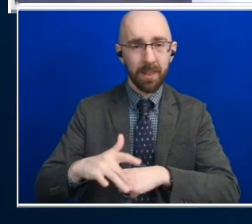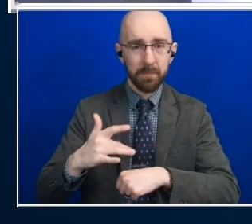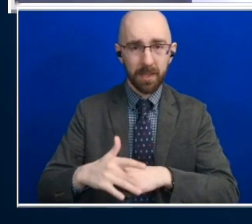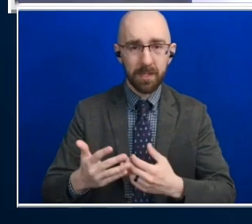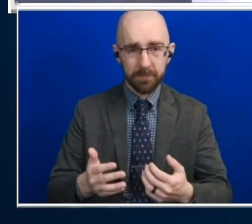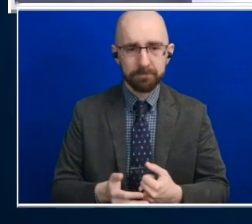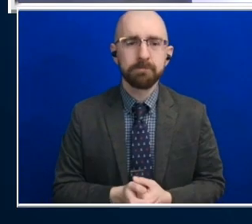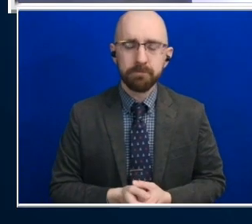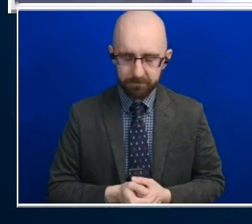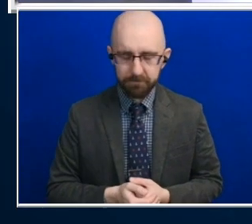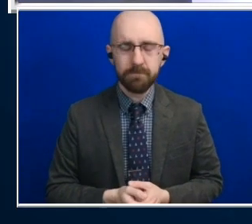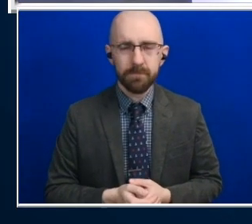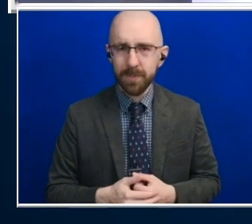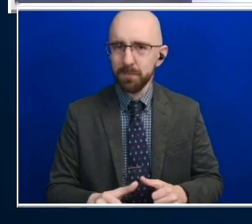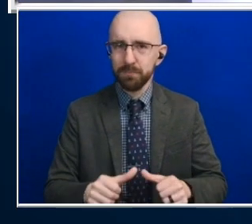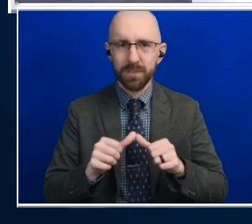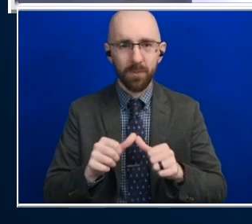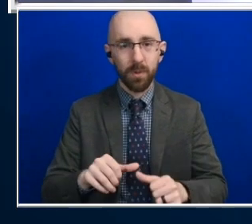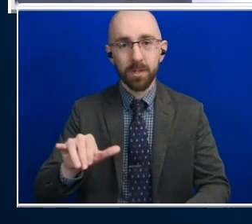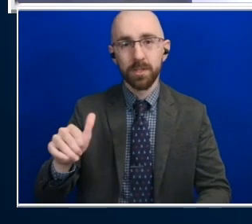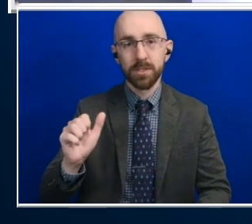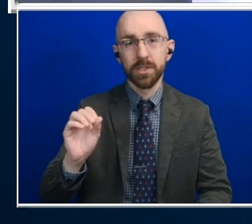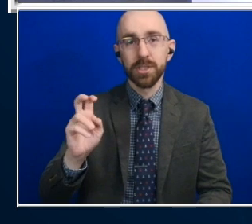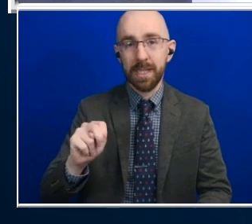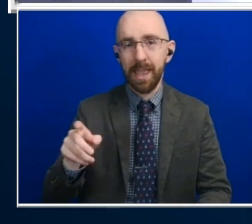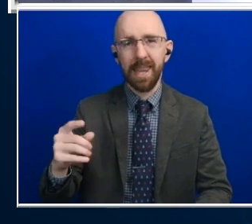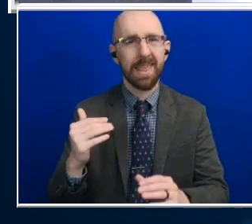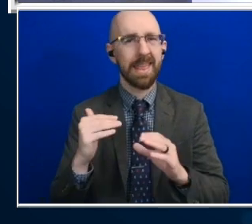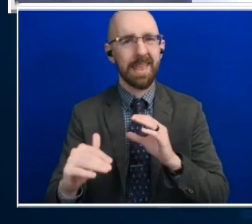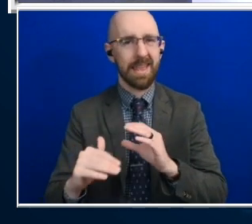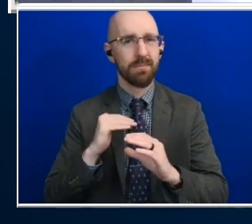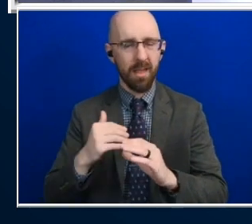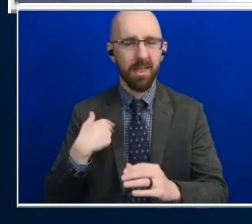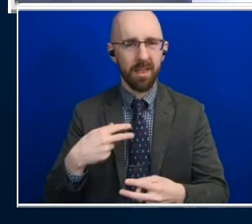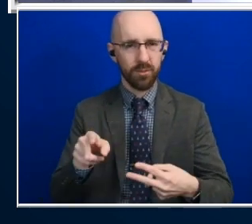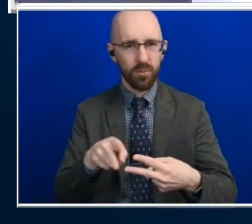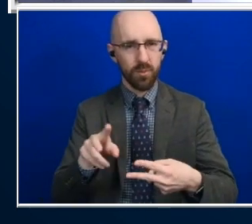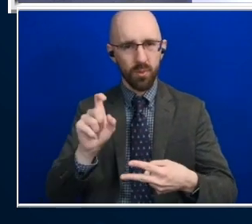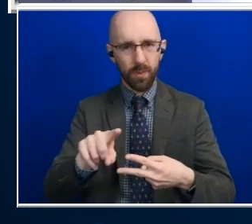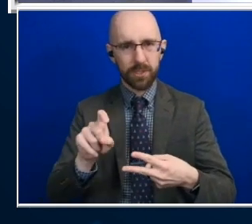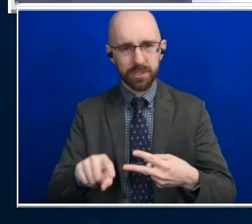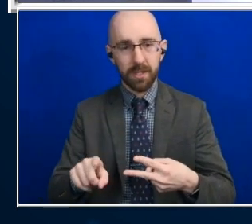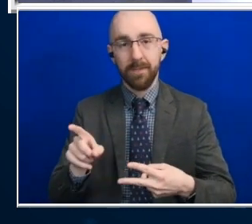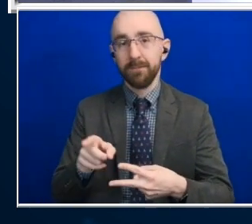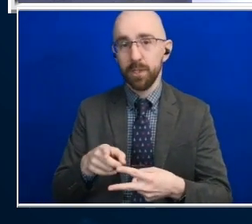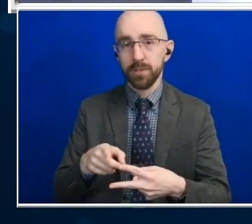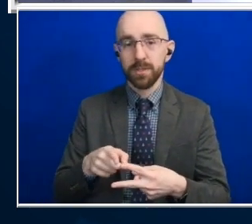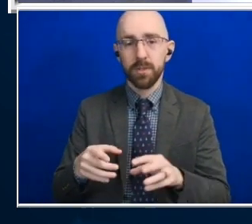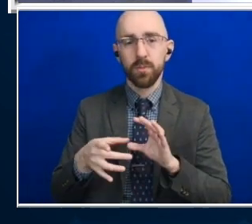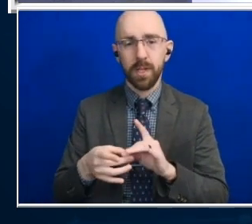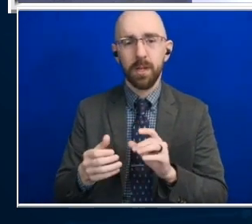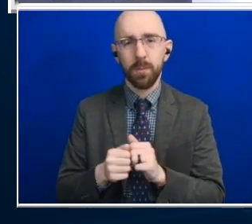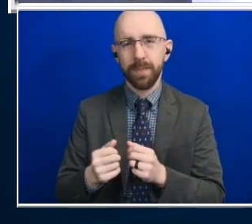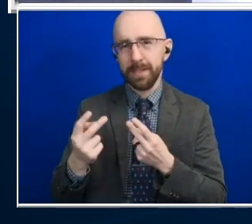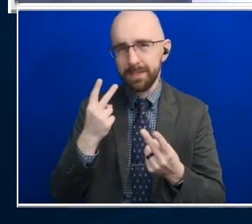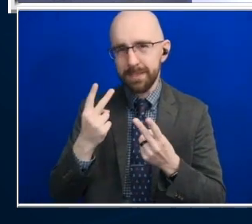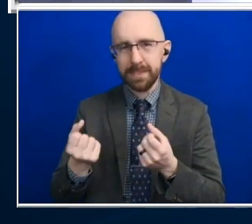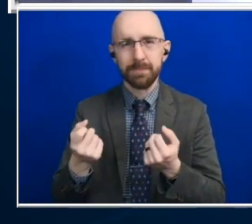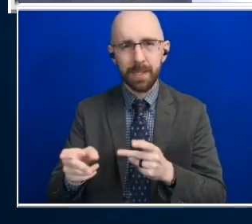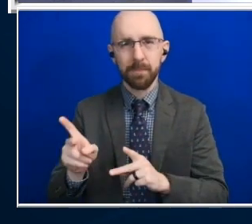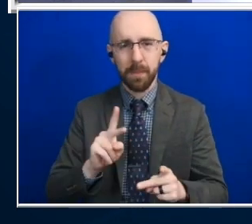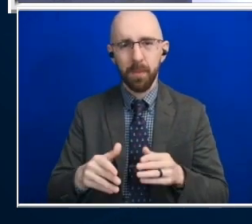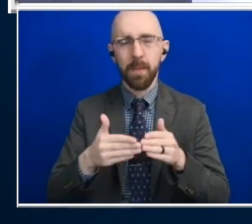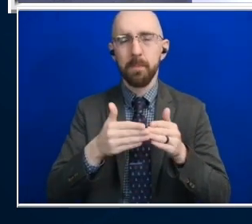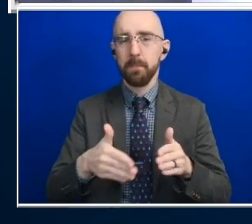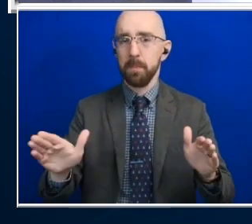pressing forward. So Jason Cohen, he emailed us and he has two questions. The first one has to do with he sees a lot of people, public figures out, and they're in